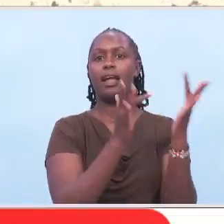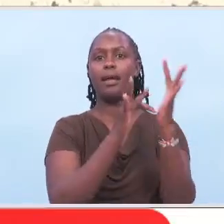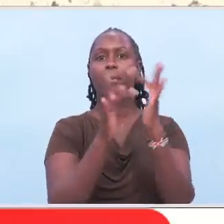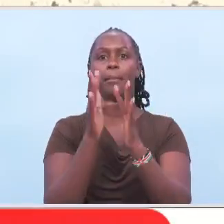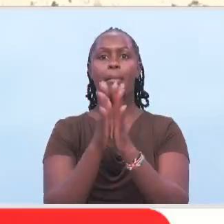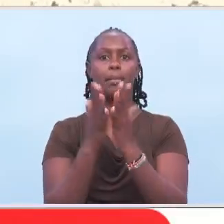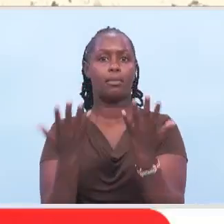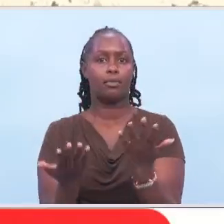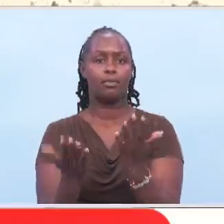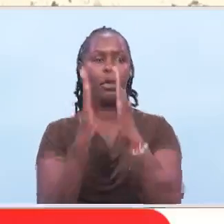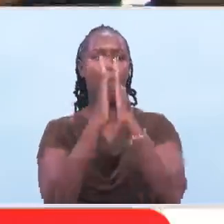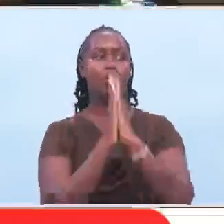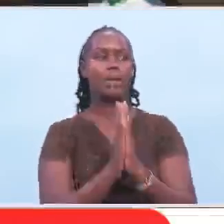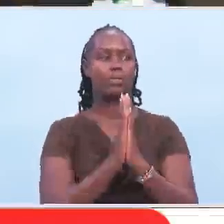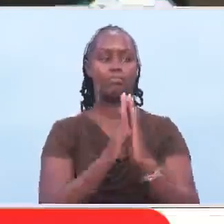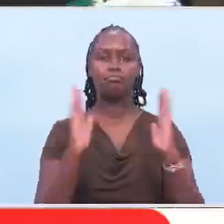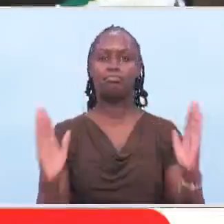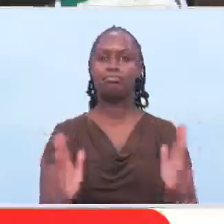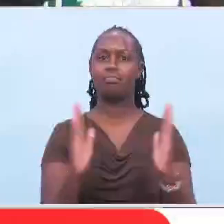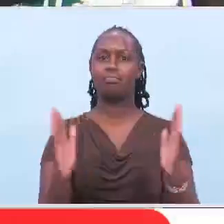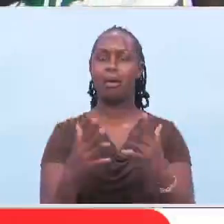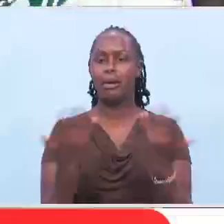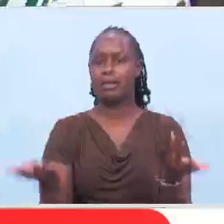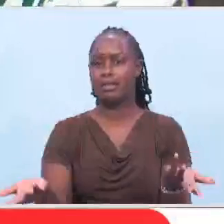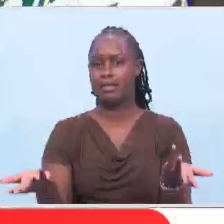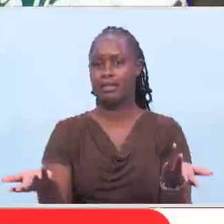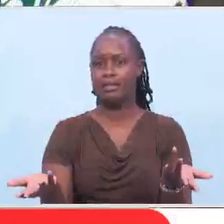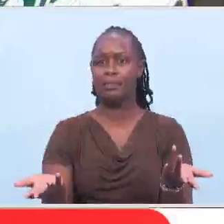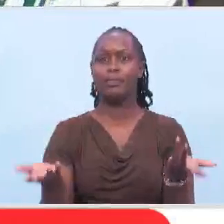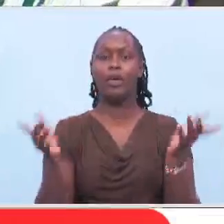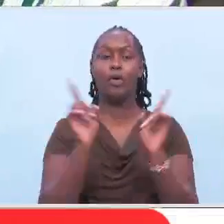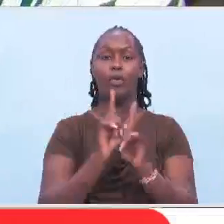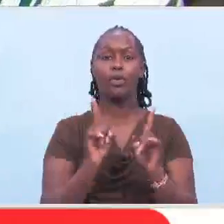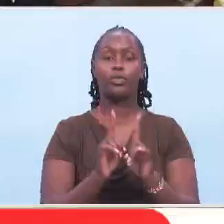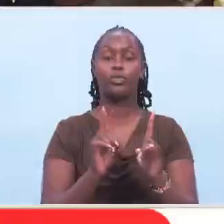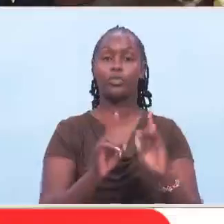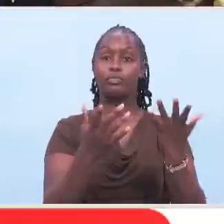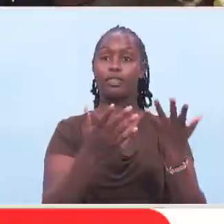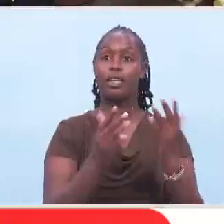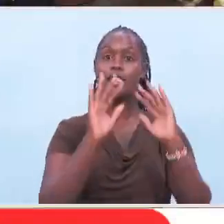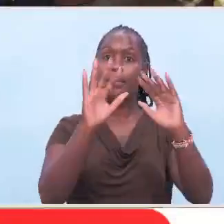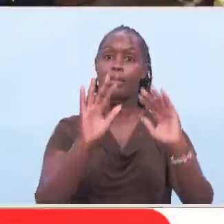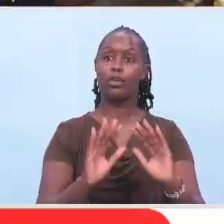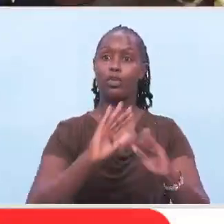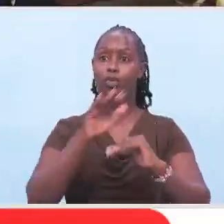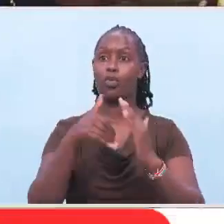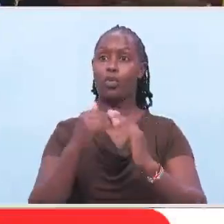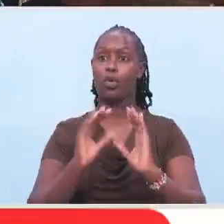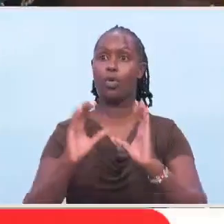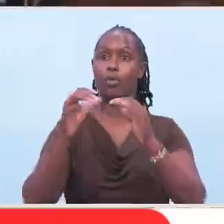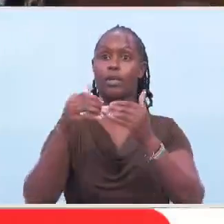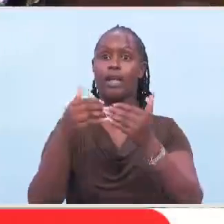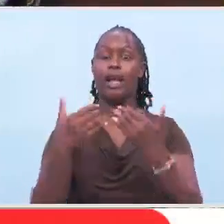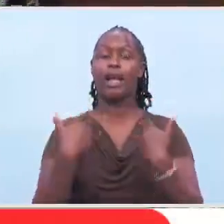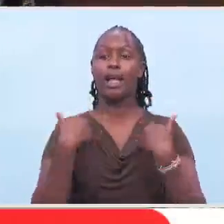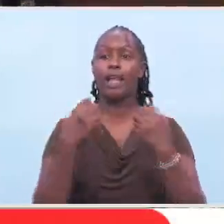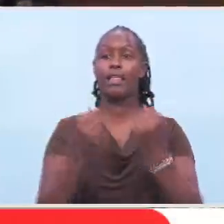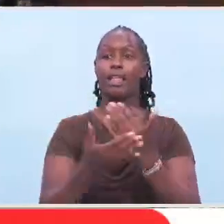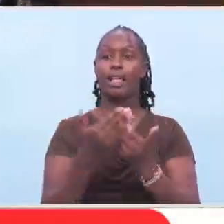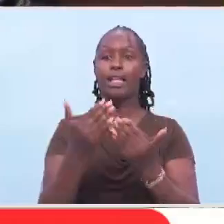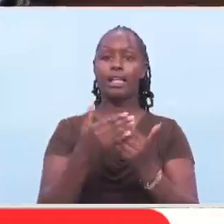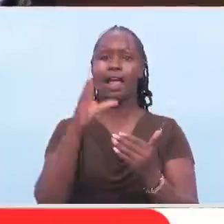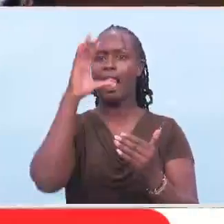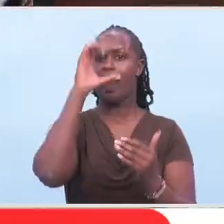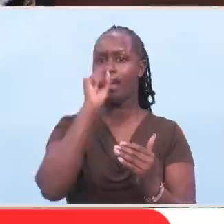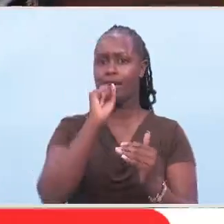mwingine kuomba na mtu na kumtia nguvu. Even though they play an important role in the community, the healthcare providers single out lack of